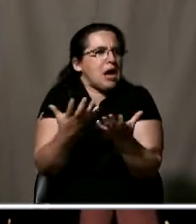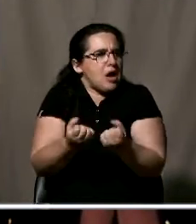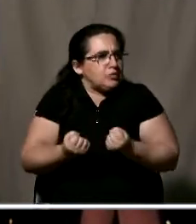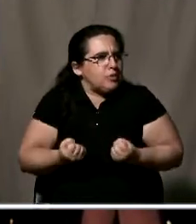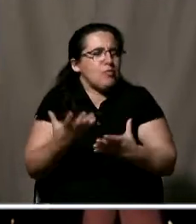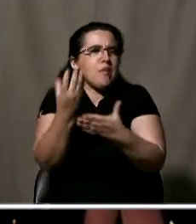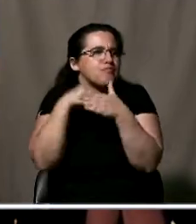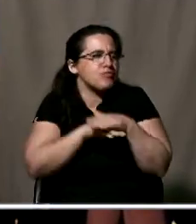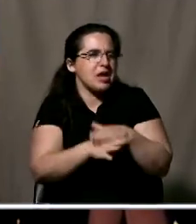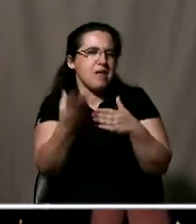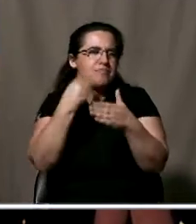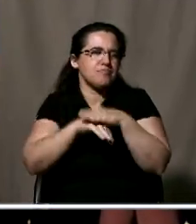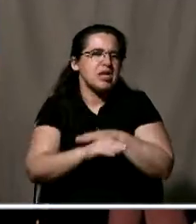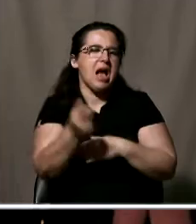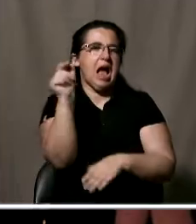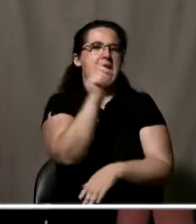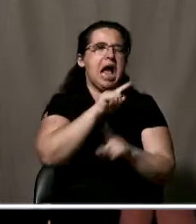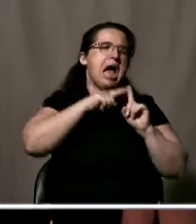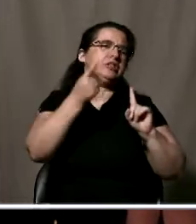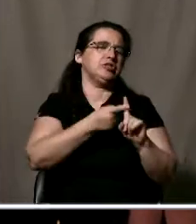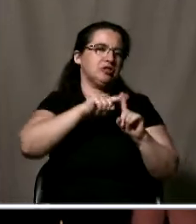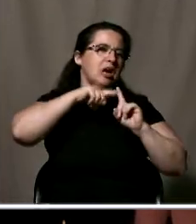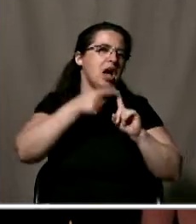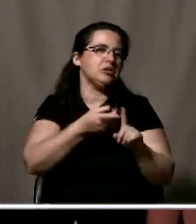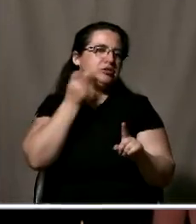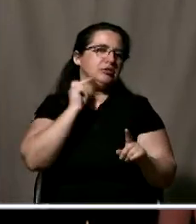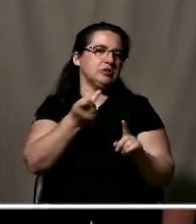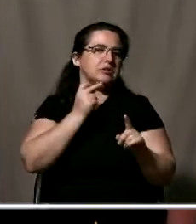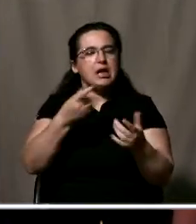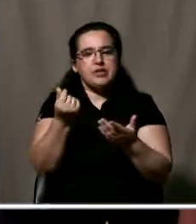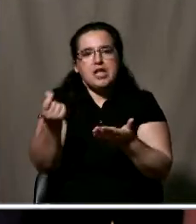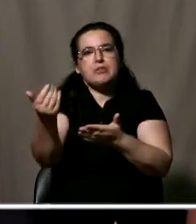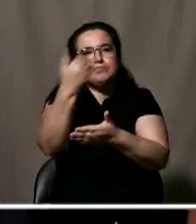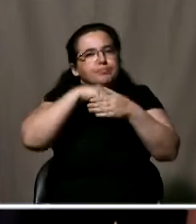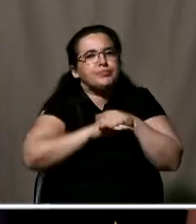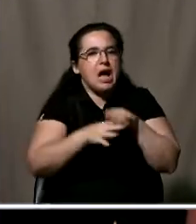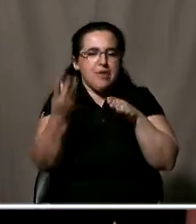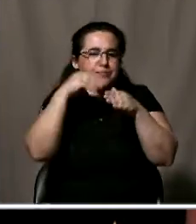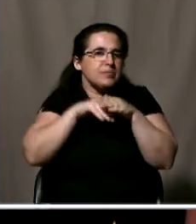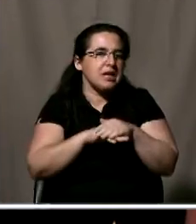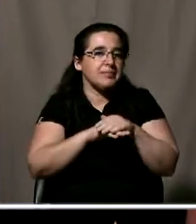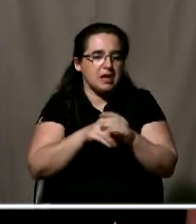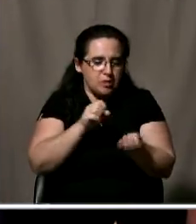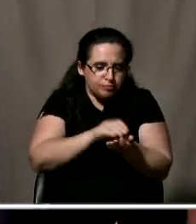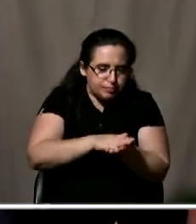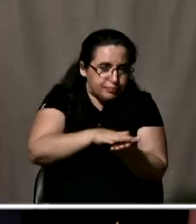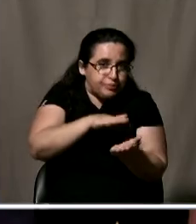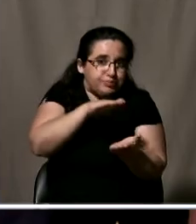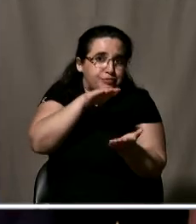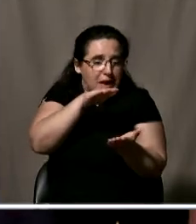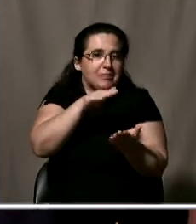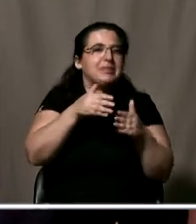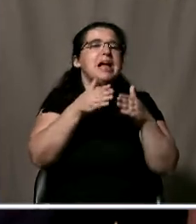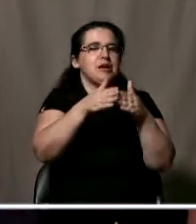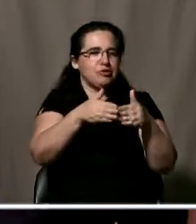meses. In fact, for years. Na verdade, durante muitos anos. Finally, he had saved up enough money for a cruise. E finalmente ele tinha o dinheiro suficiente para o seu